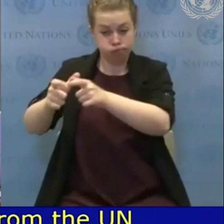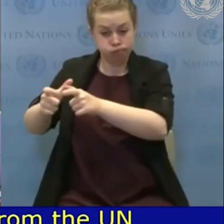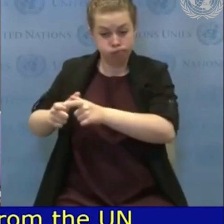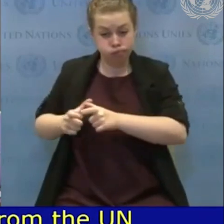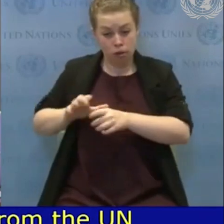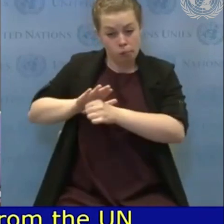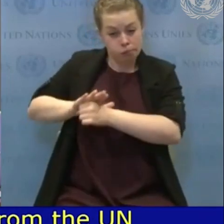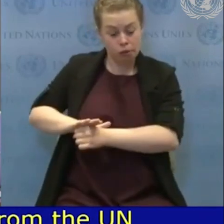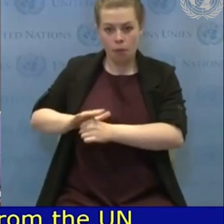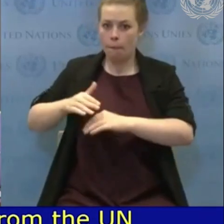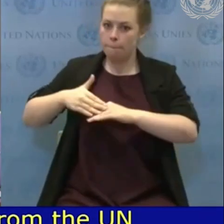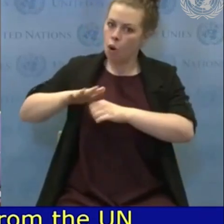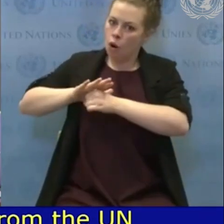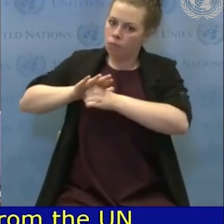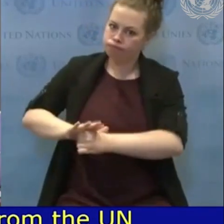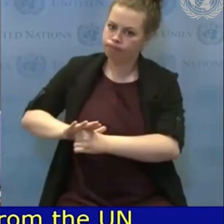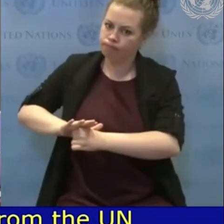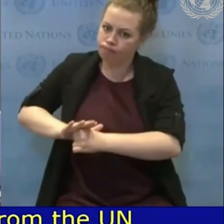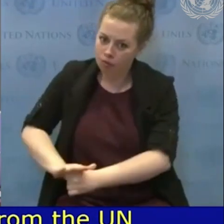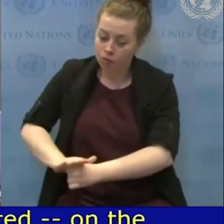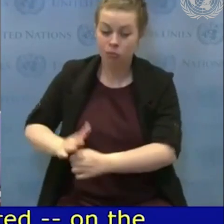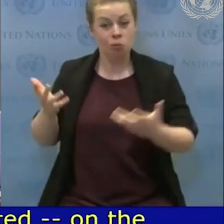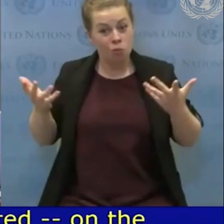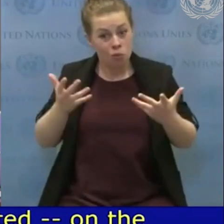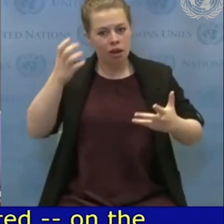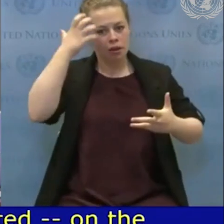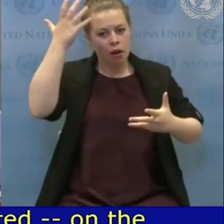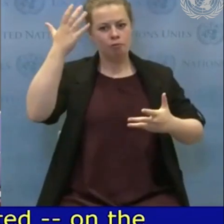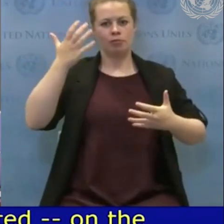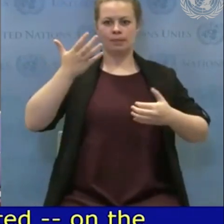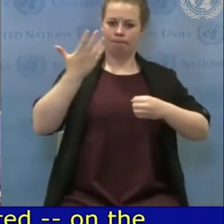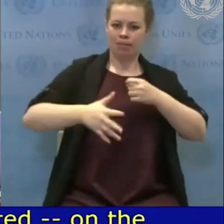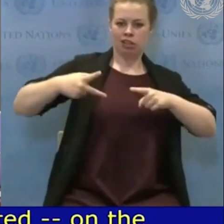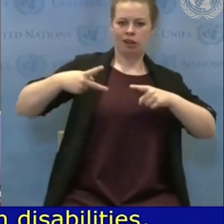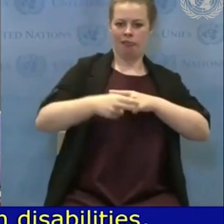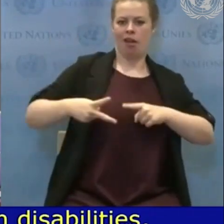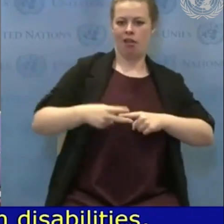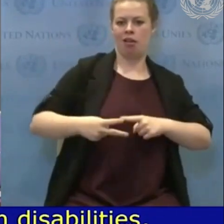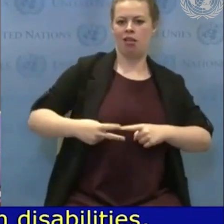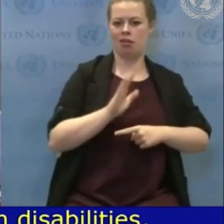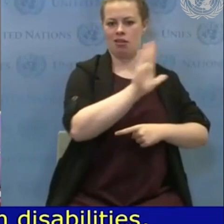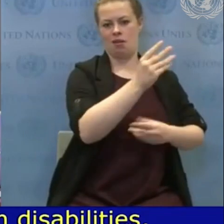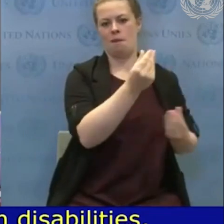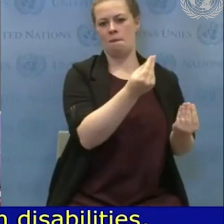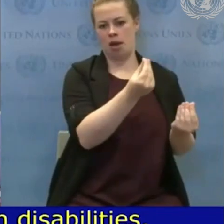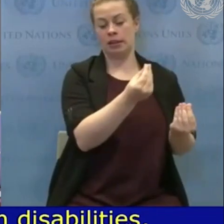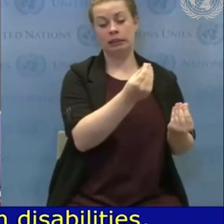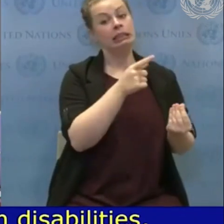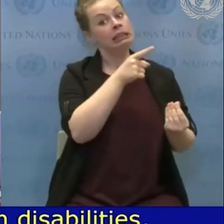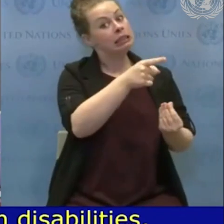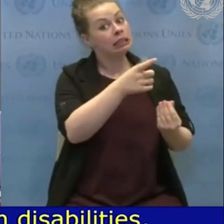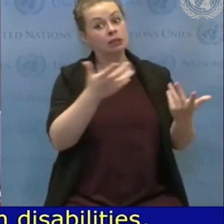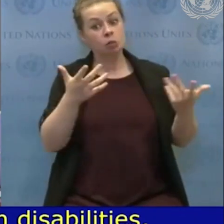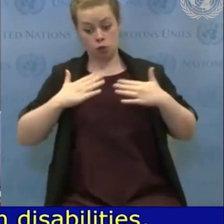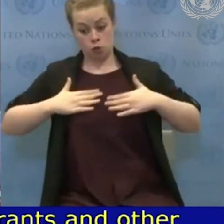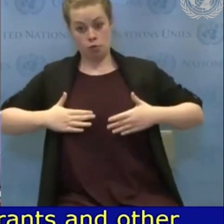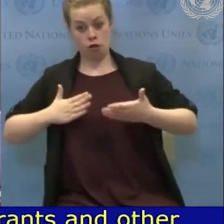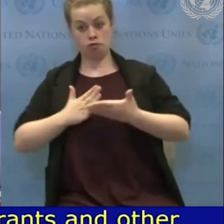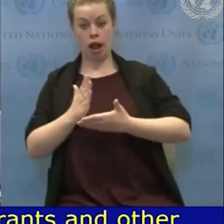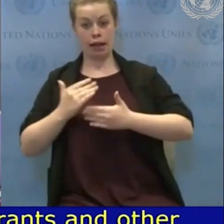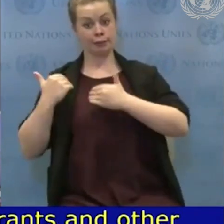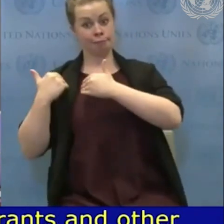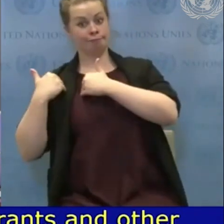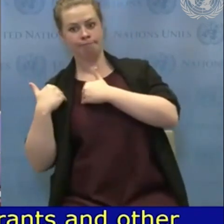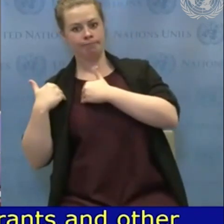This plan must demonstrate a significantly improved commitment to the UK's human rights obligations. When will the government create a